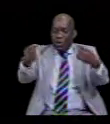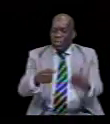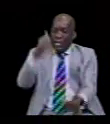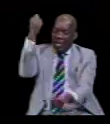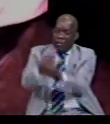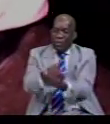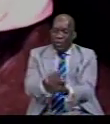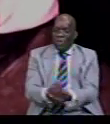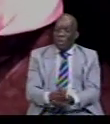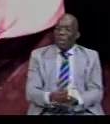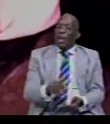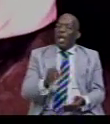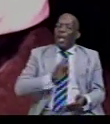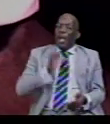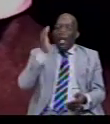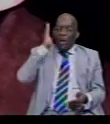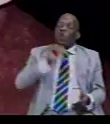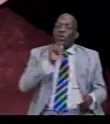I will not allow you to go.